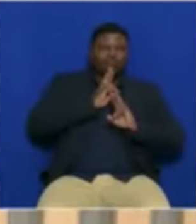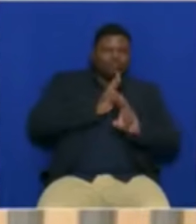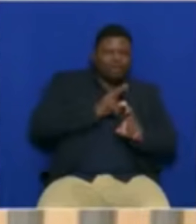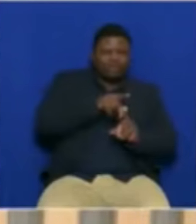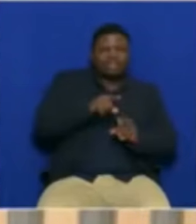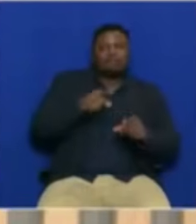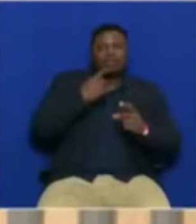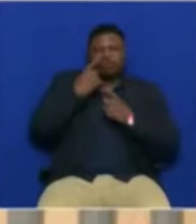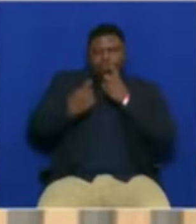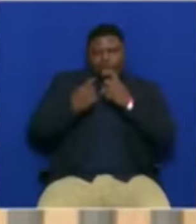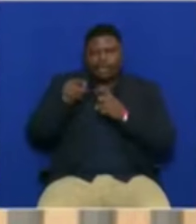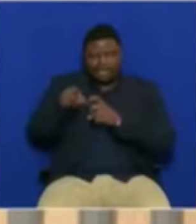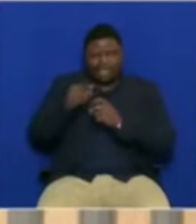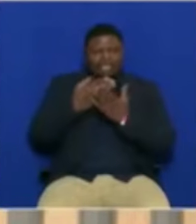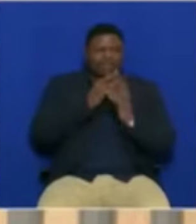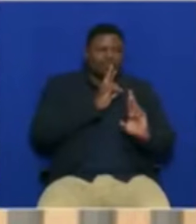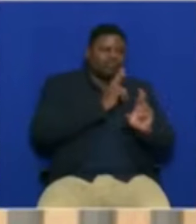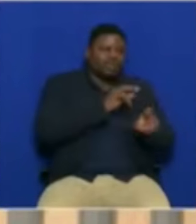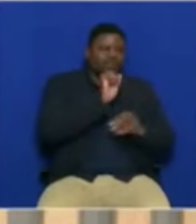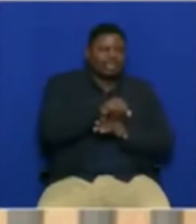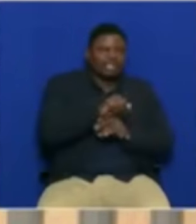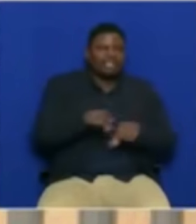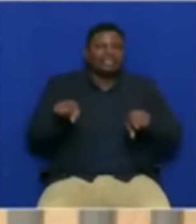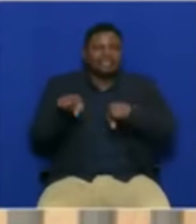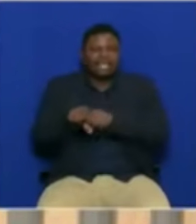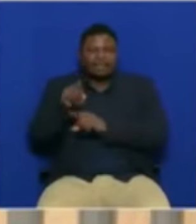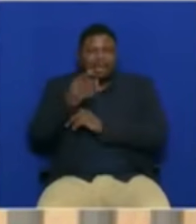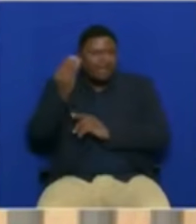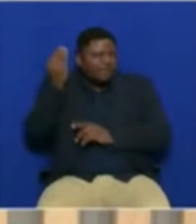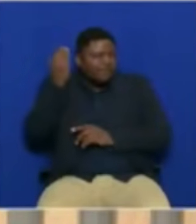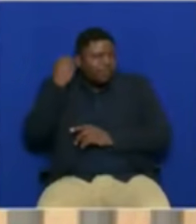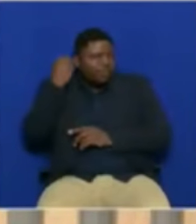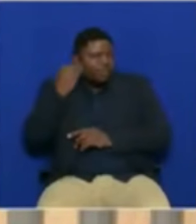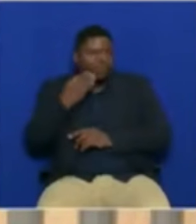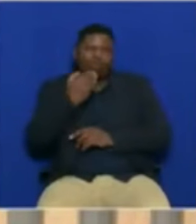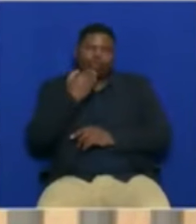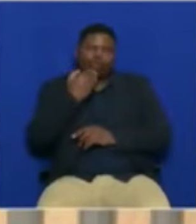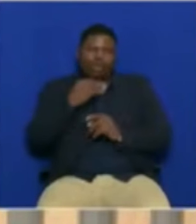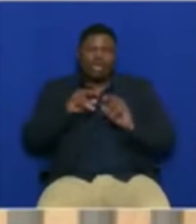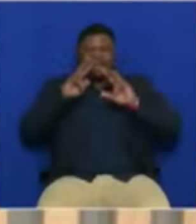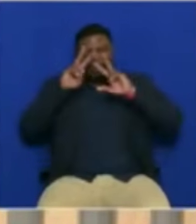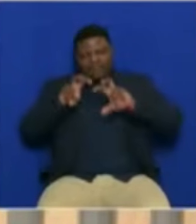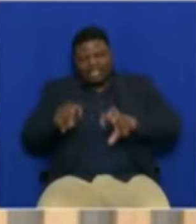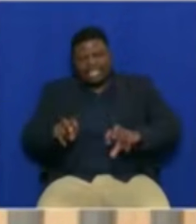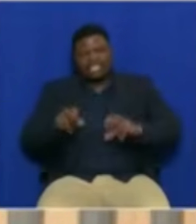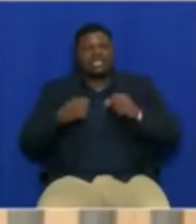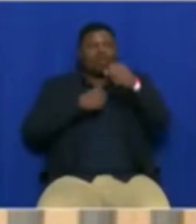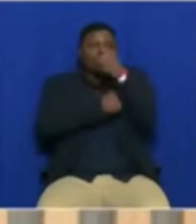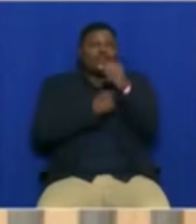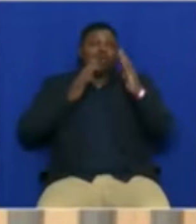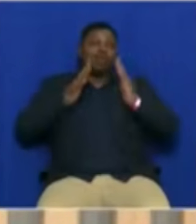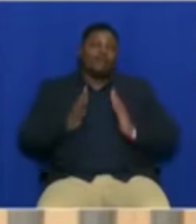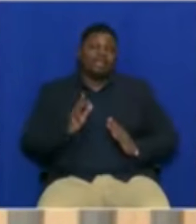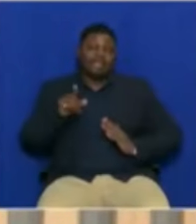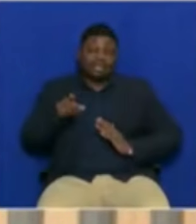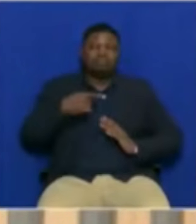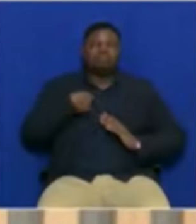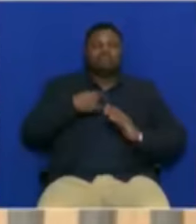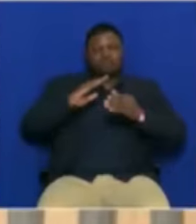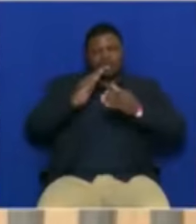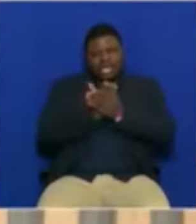the details of the investigating officer who was assigned to investigate these cases. Your report is expected on